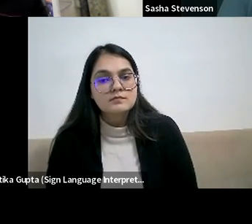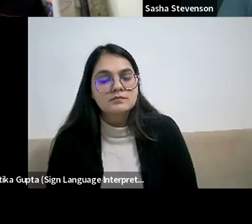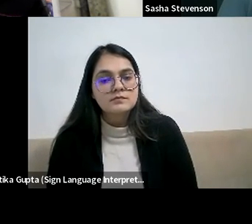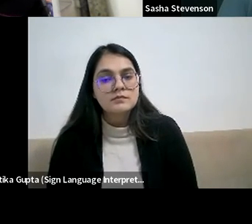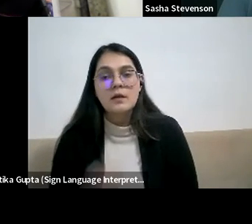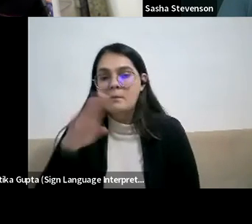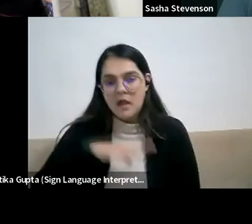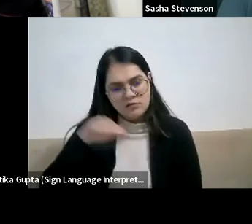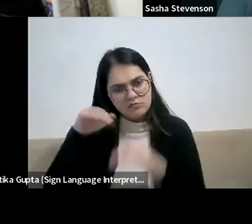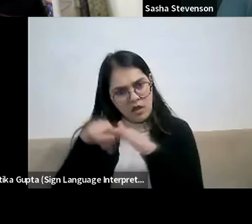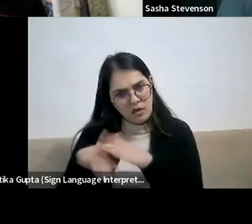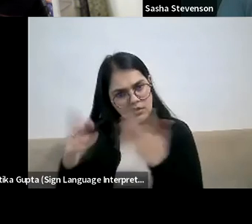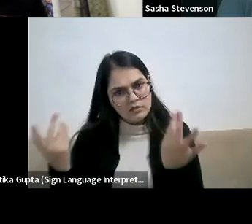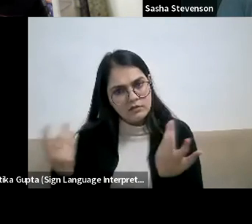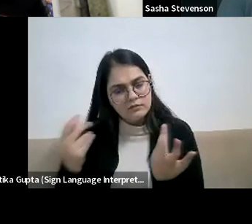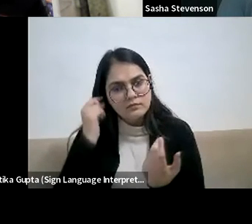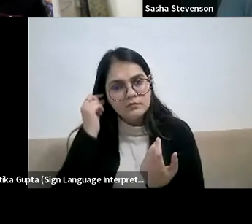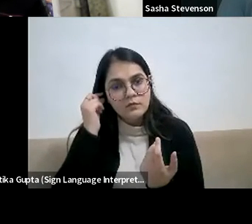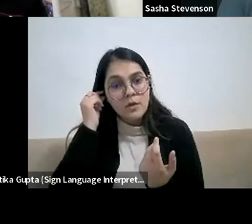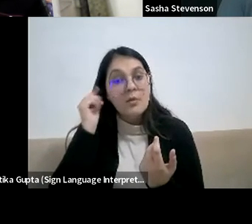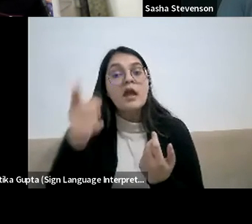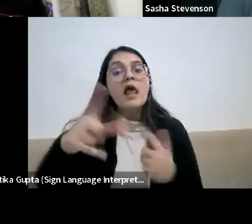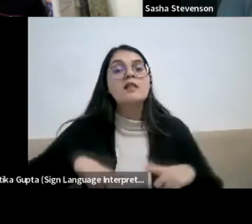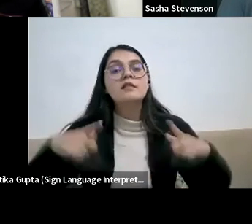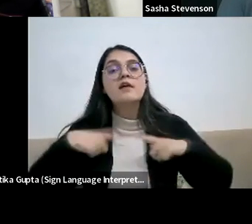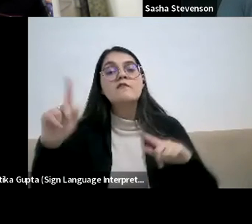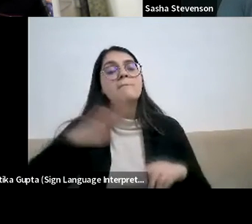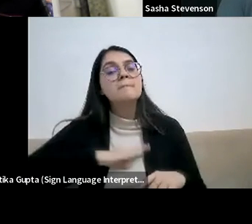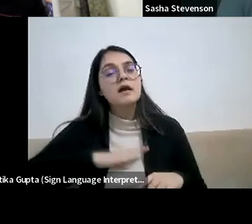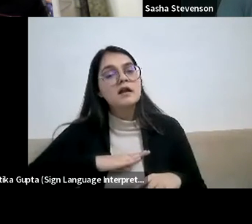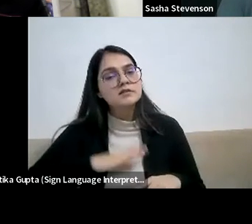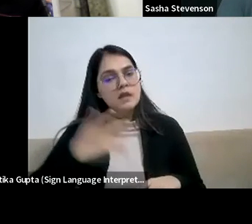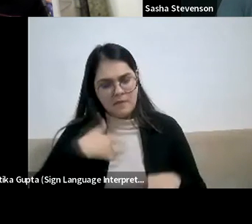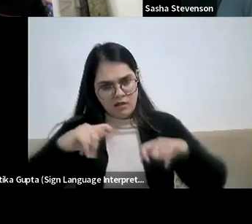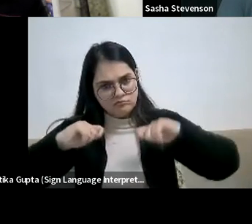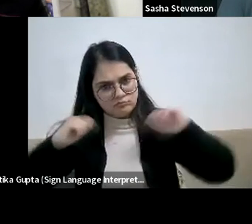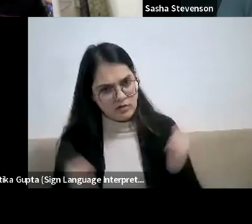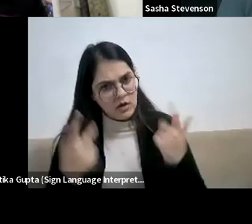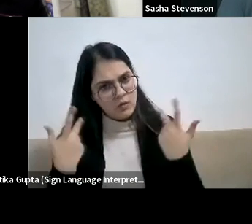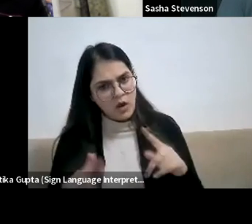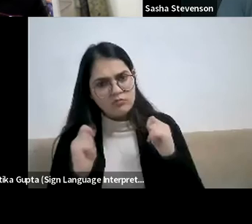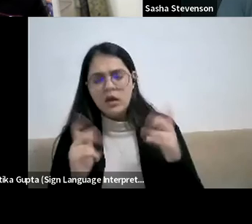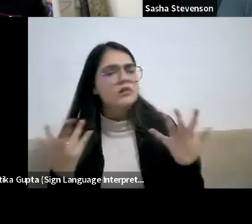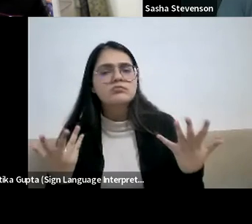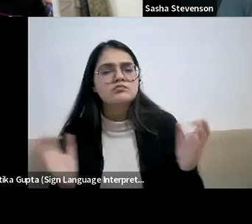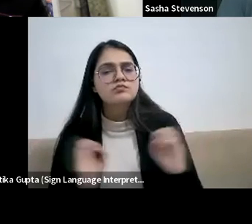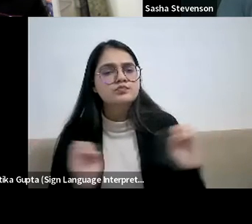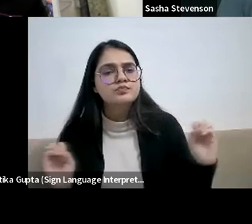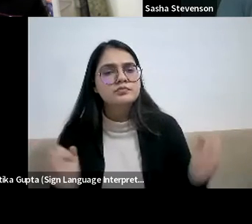Maharashtra? Have we, my own state, have we ever tried to foster